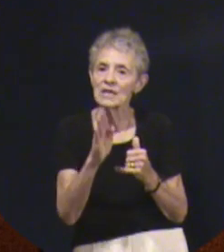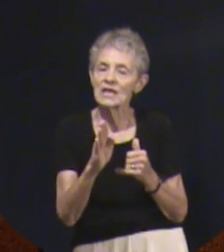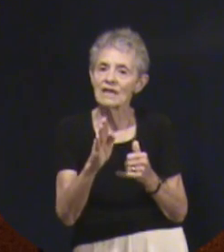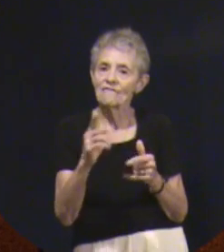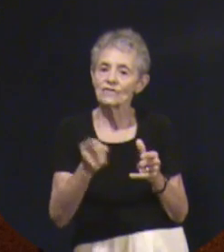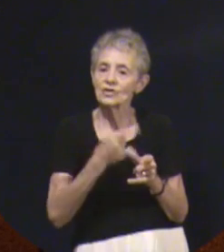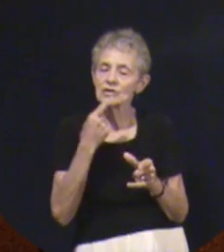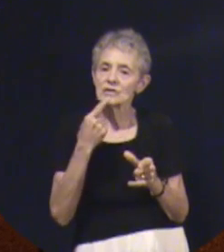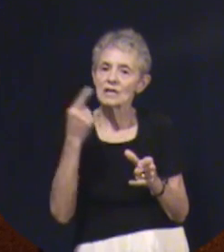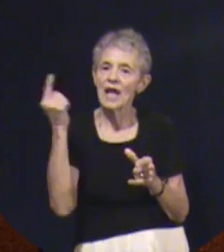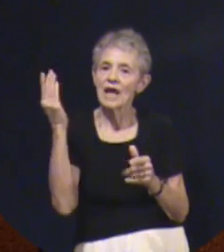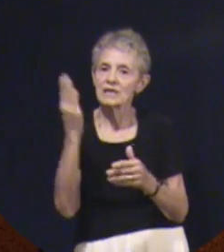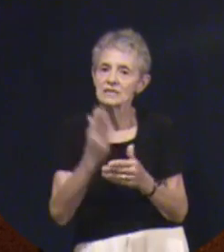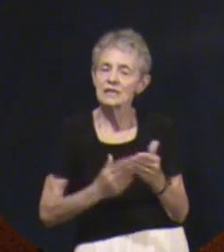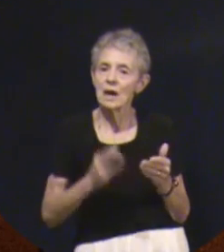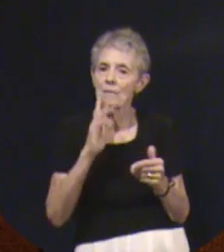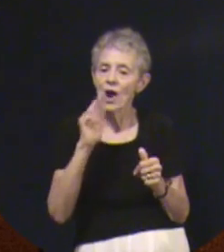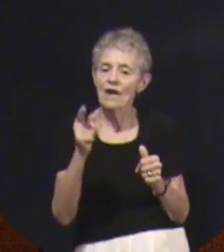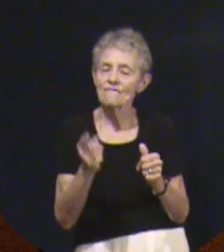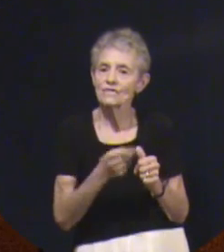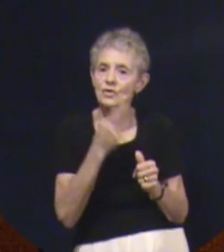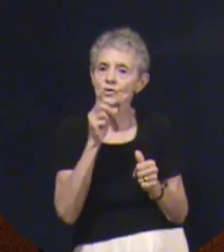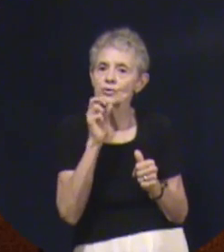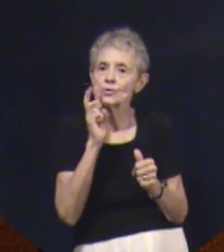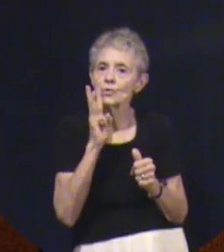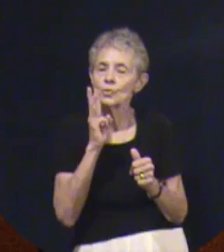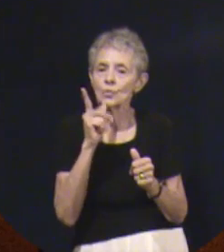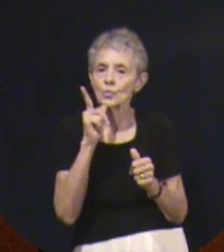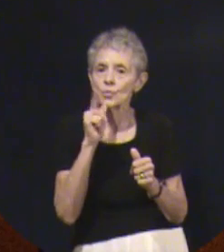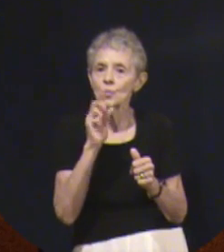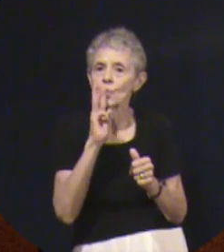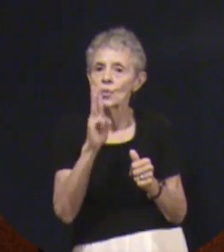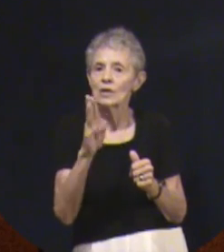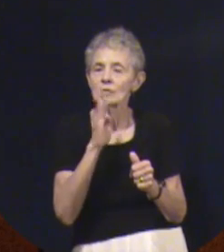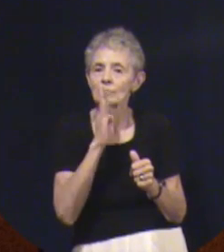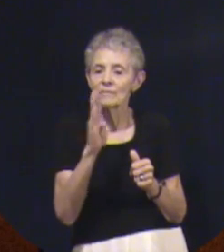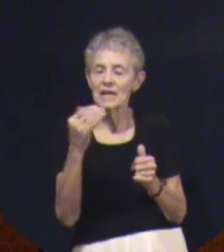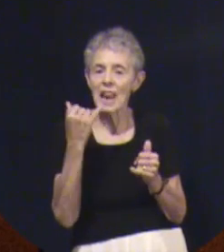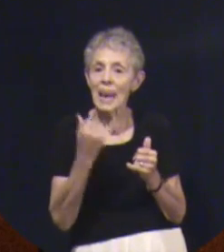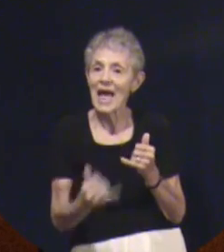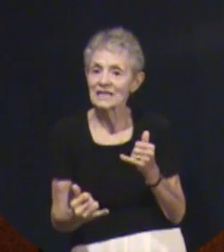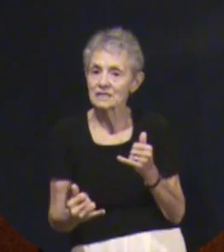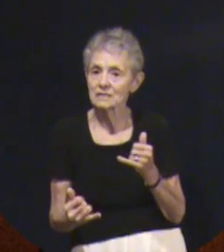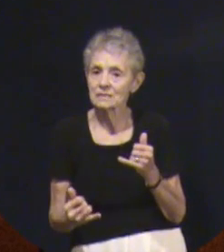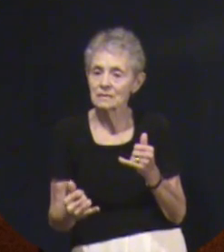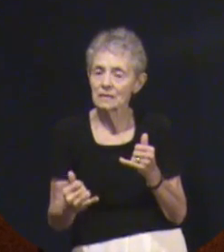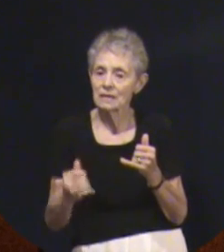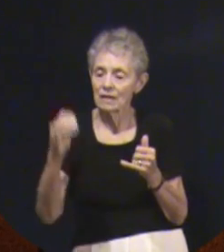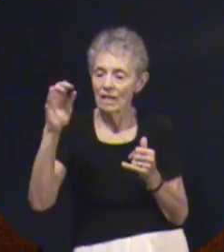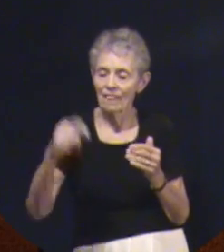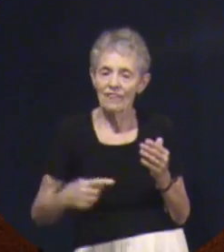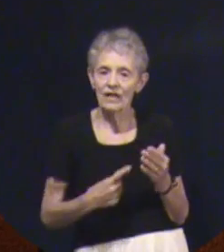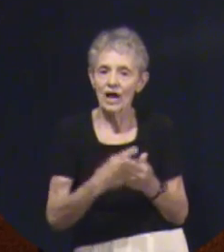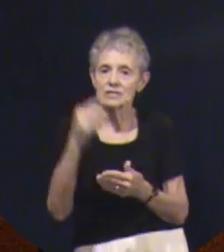are first who will be last." The Gospel of the Lord.